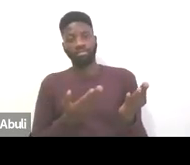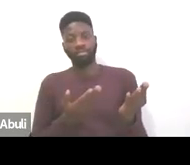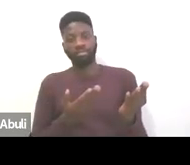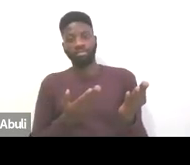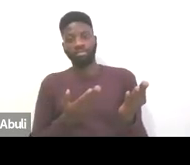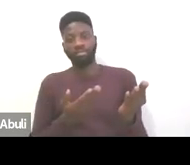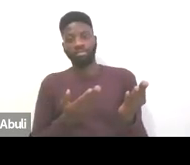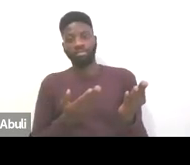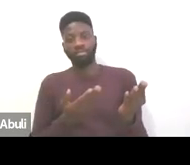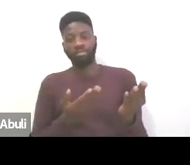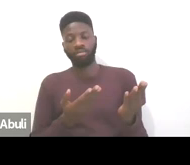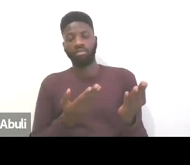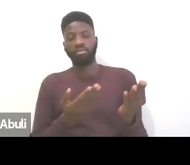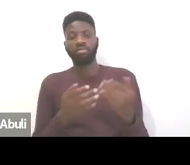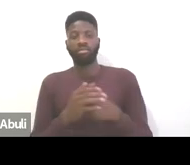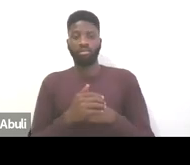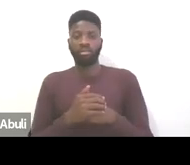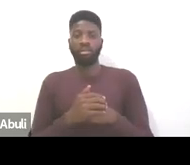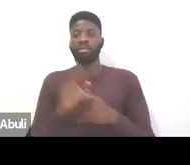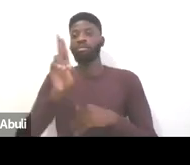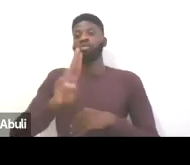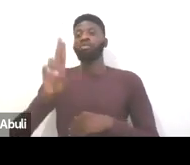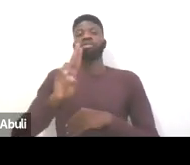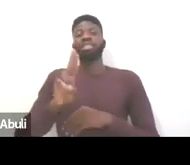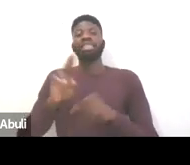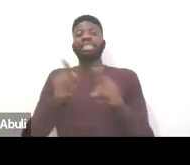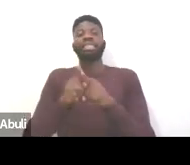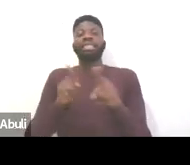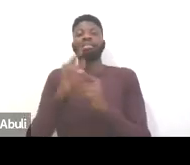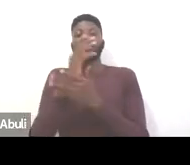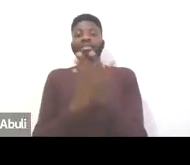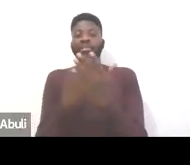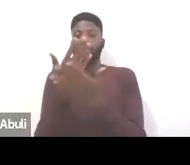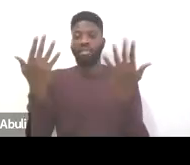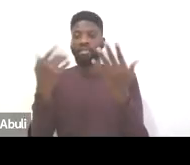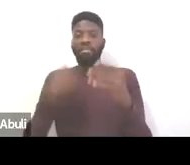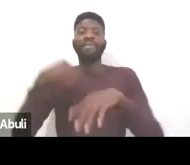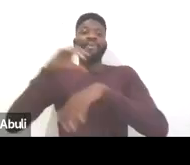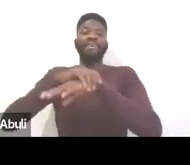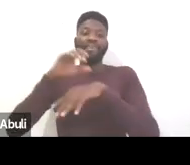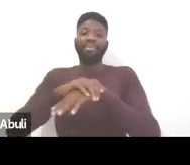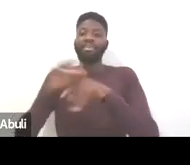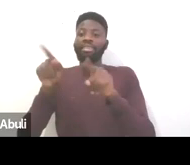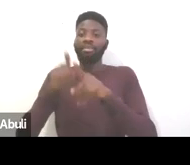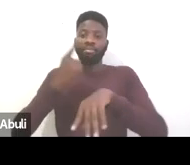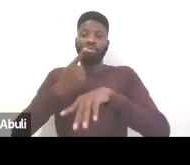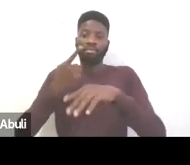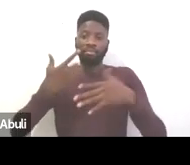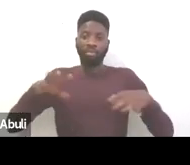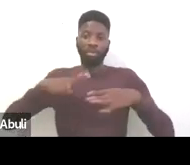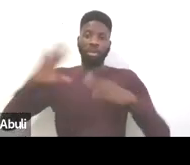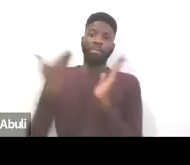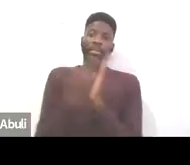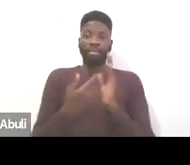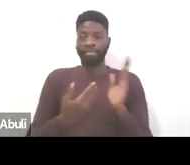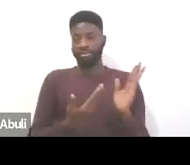I've just used, as I've mentioned, these are some of the things that I receive on a day-to-day basis. I've just made